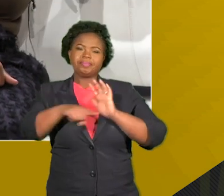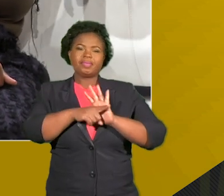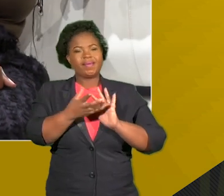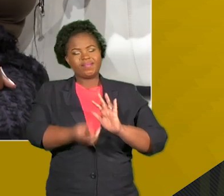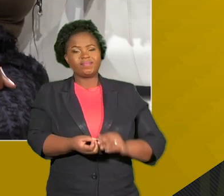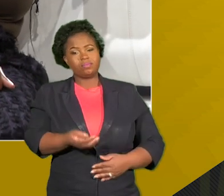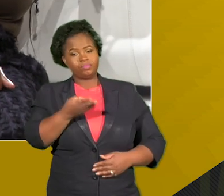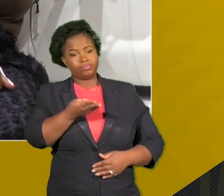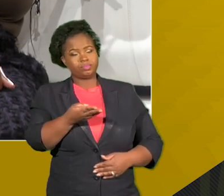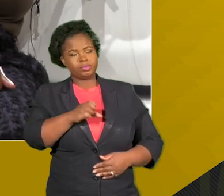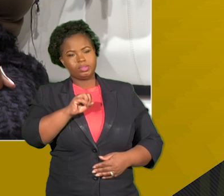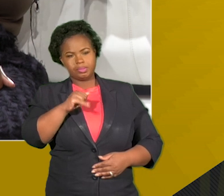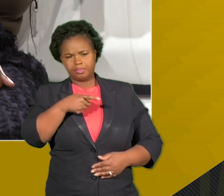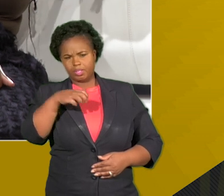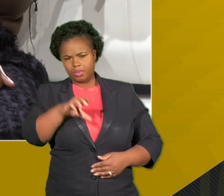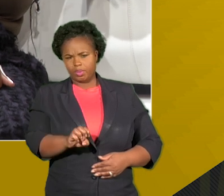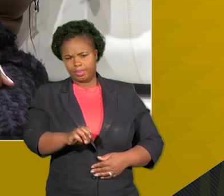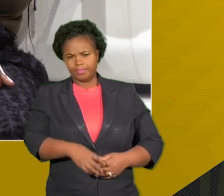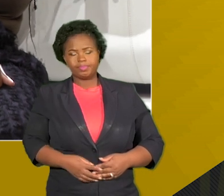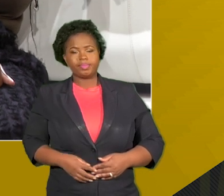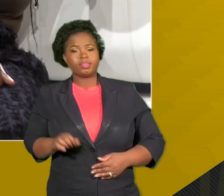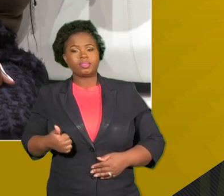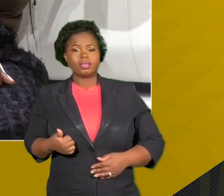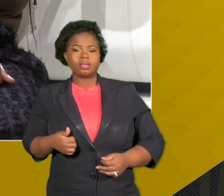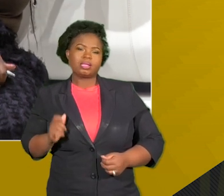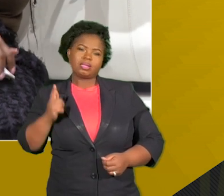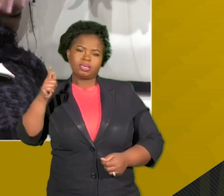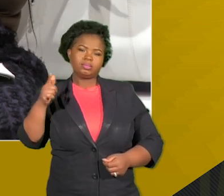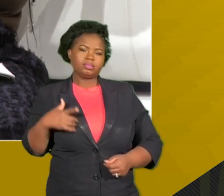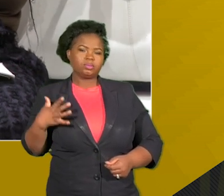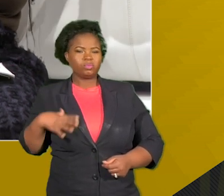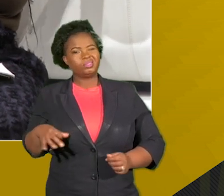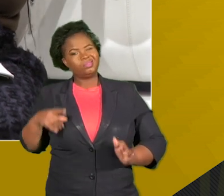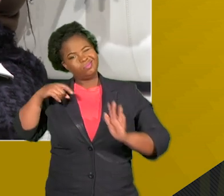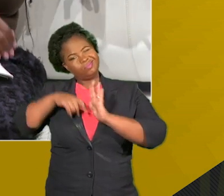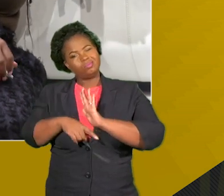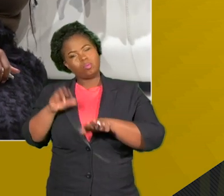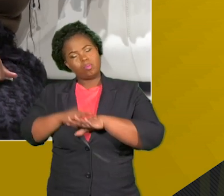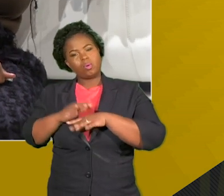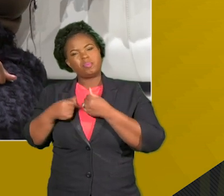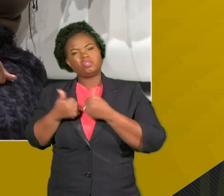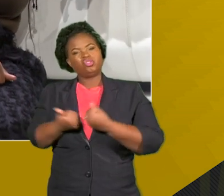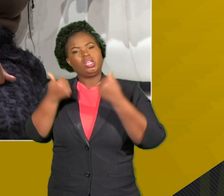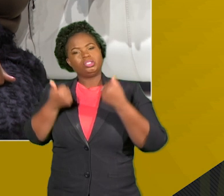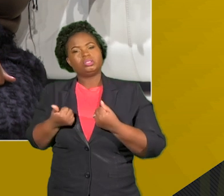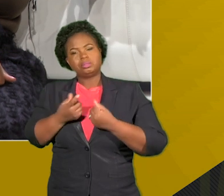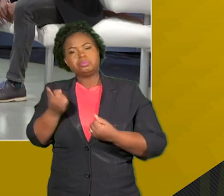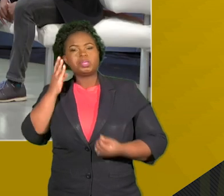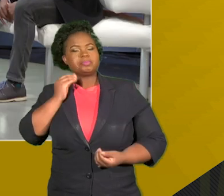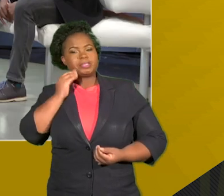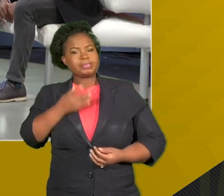do, Simpiwe. And then right after that, this, you know, the other side of NPOs and